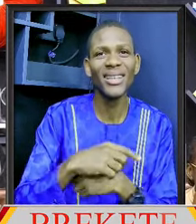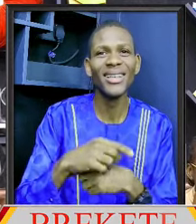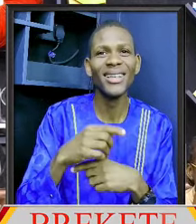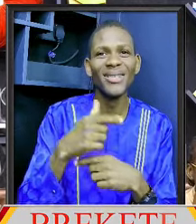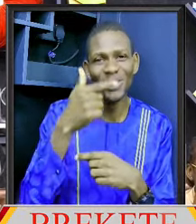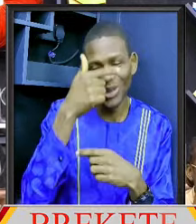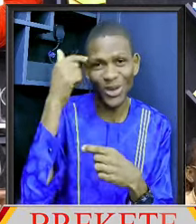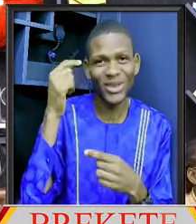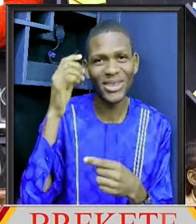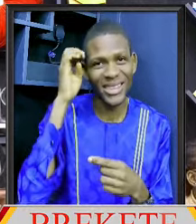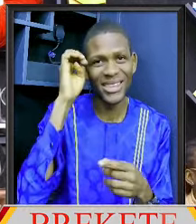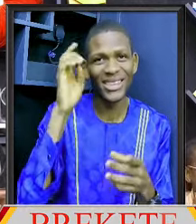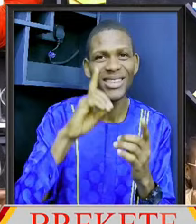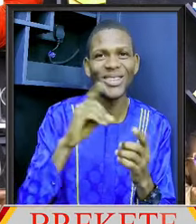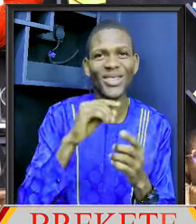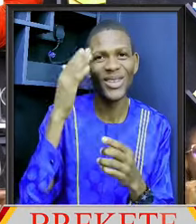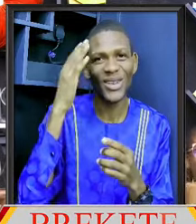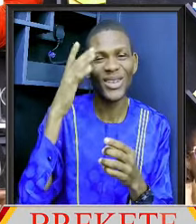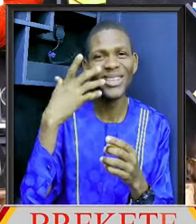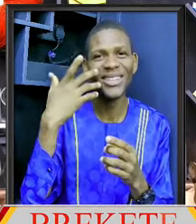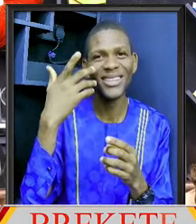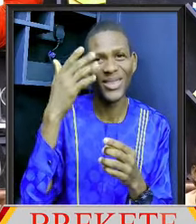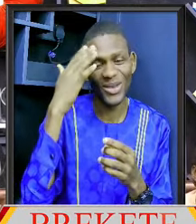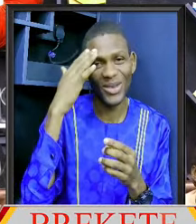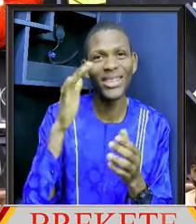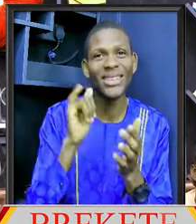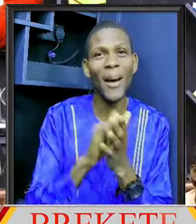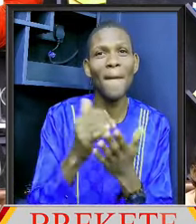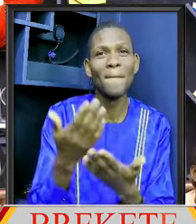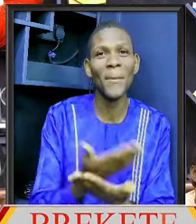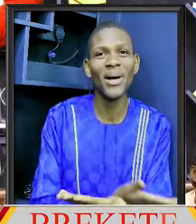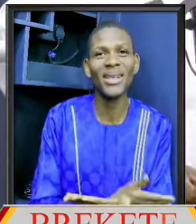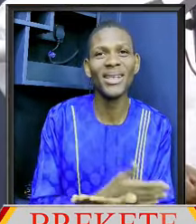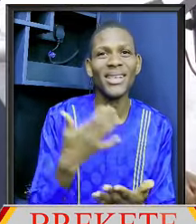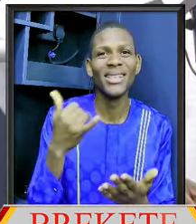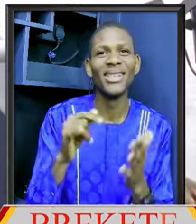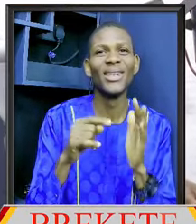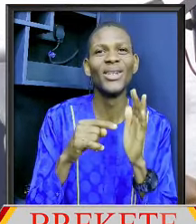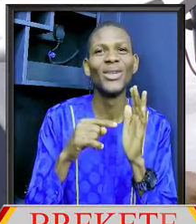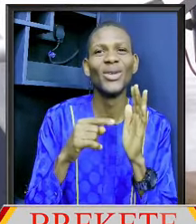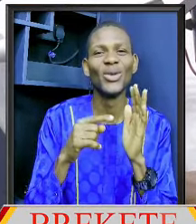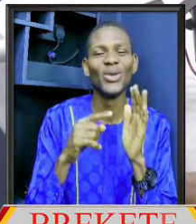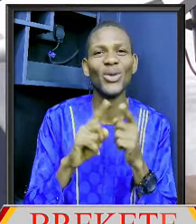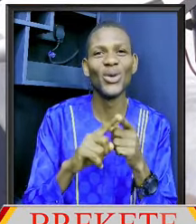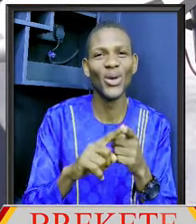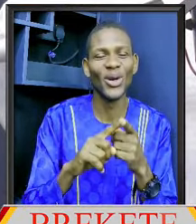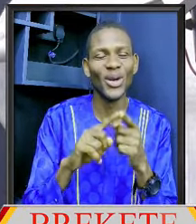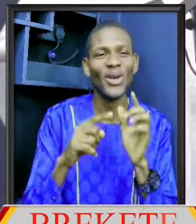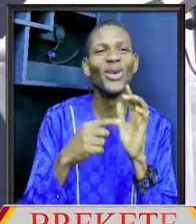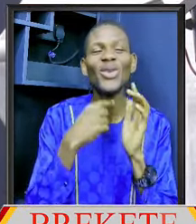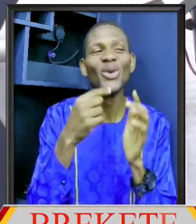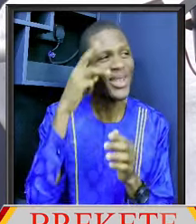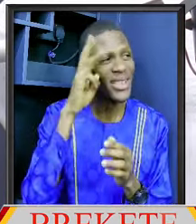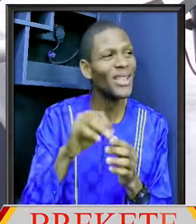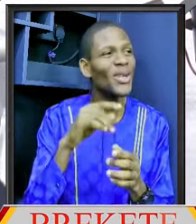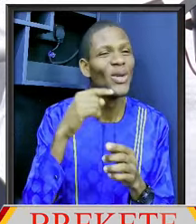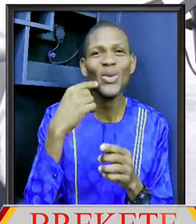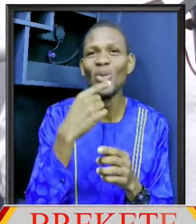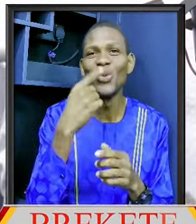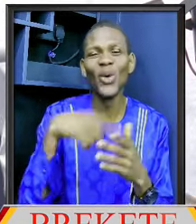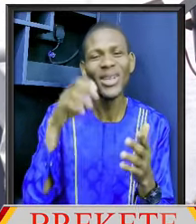don't even know. I don't understand the council. Now that morning, then they show me waiting I go press. The council,